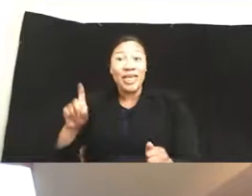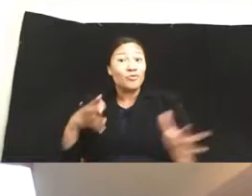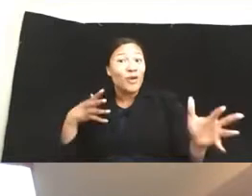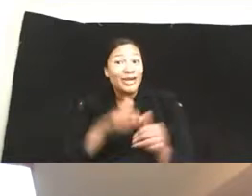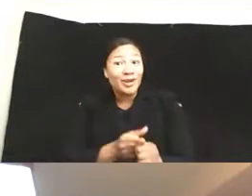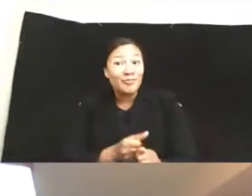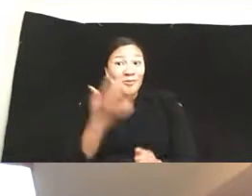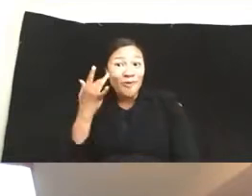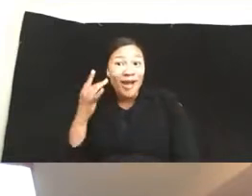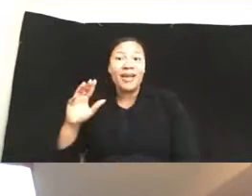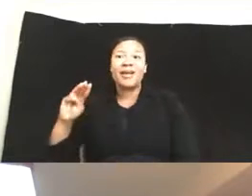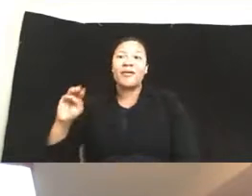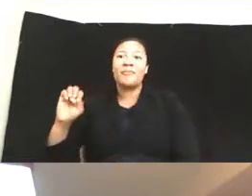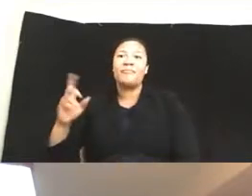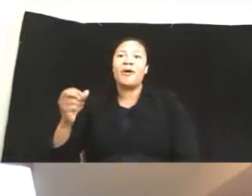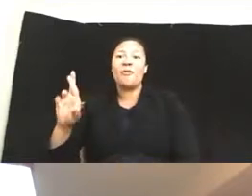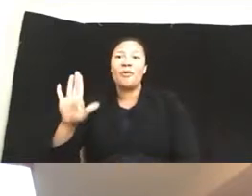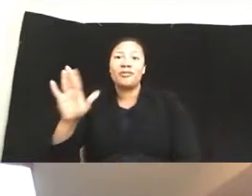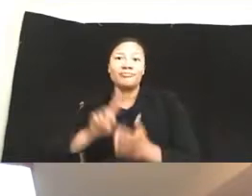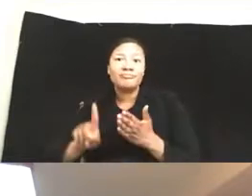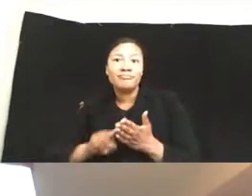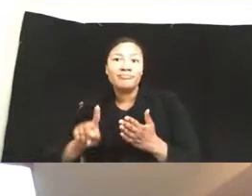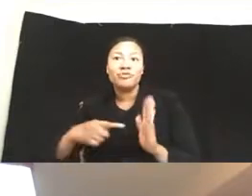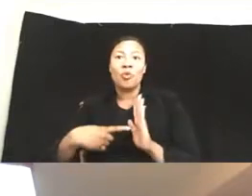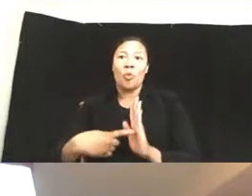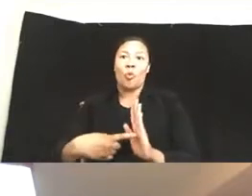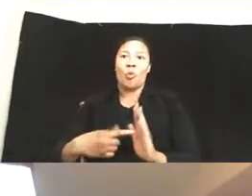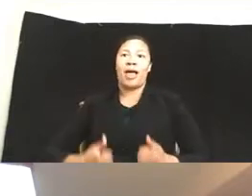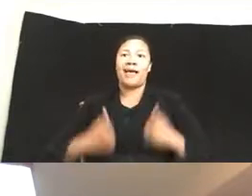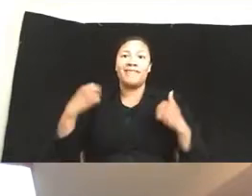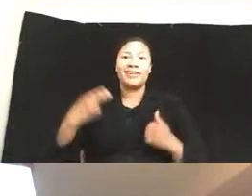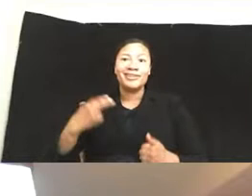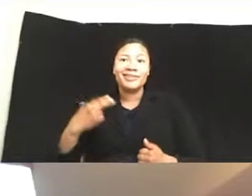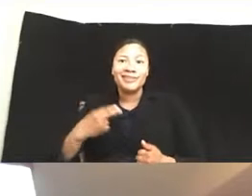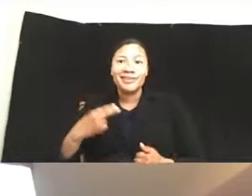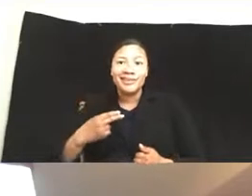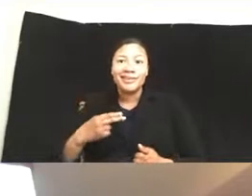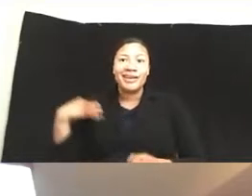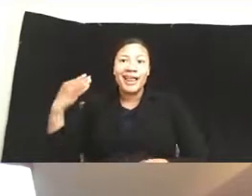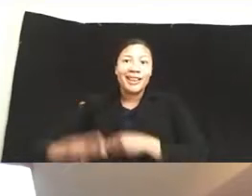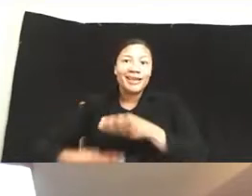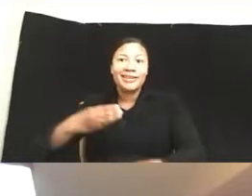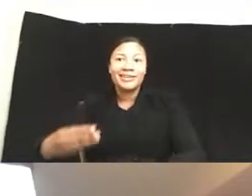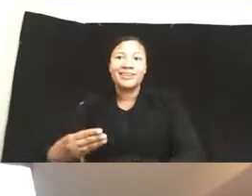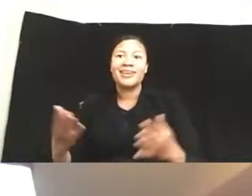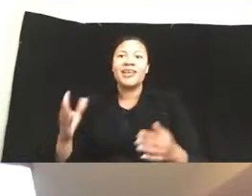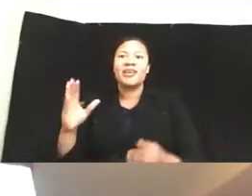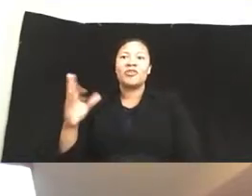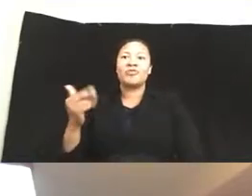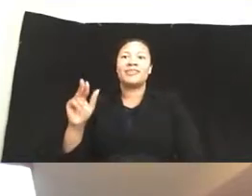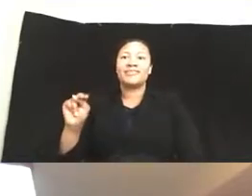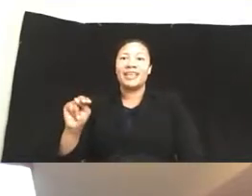work also reflects a life history and a lineage, which Christine spoke of at the